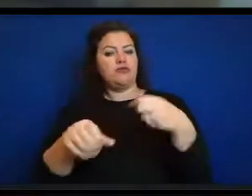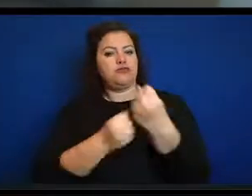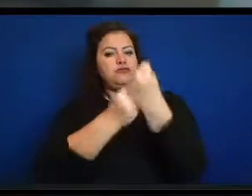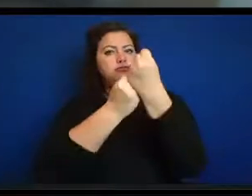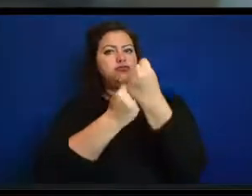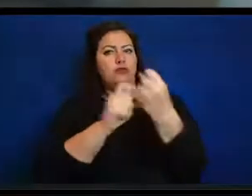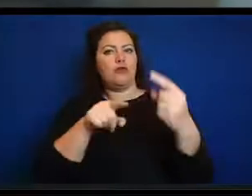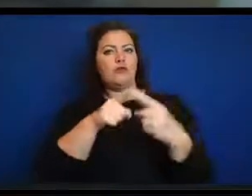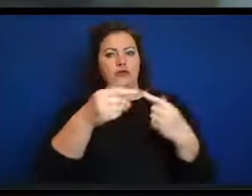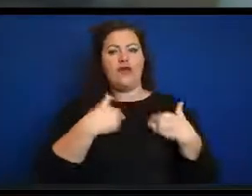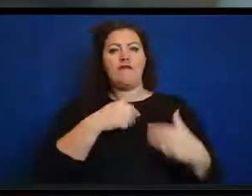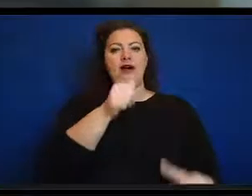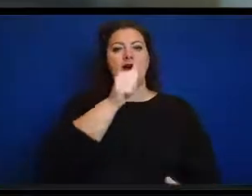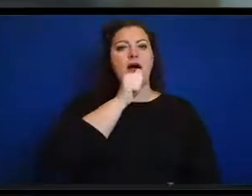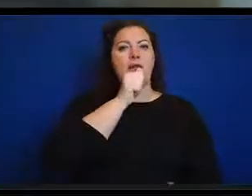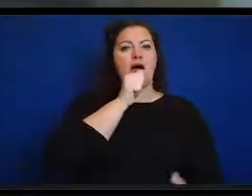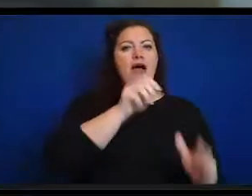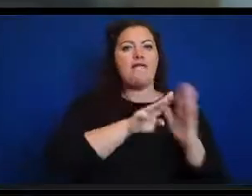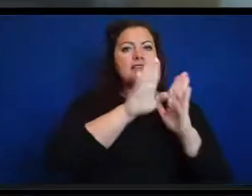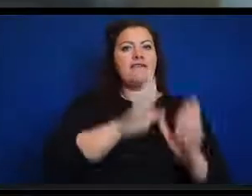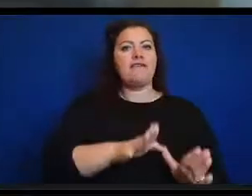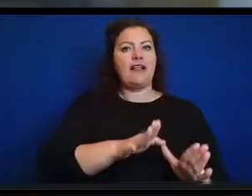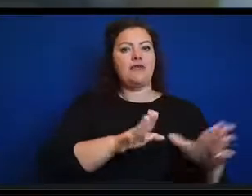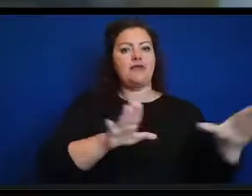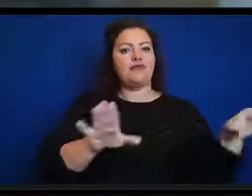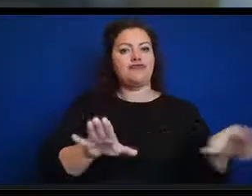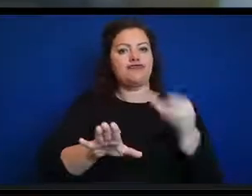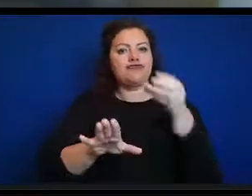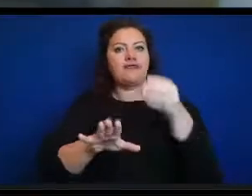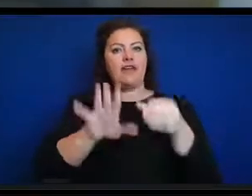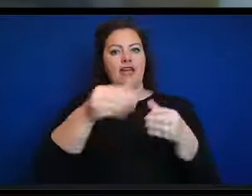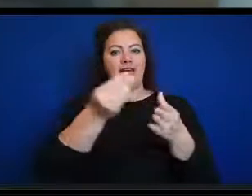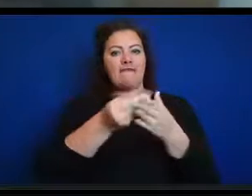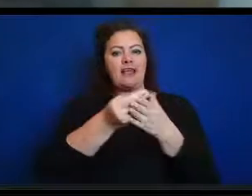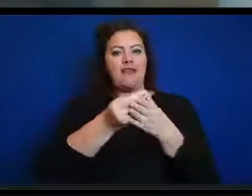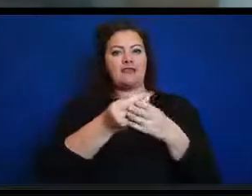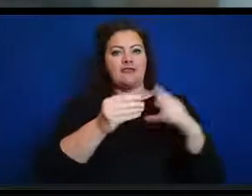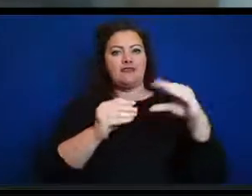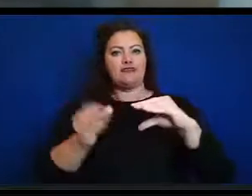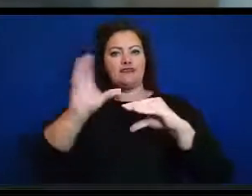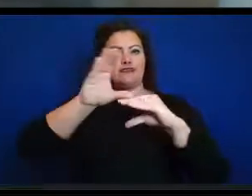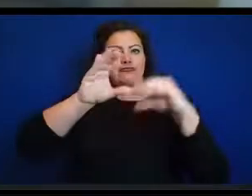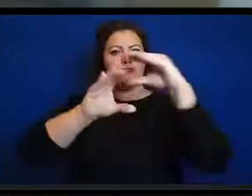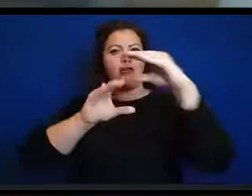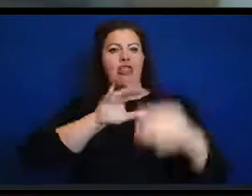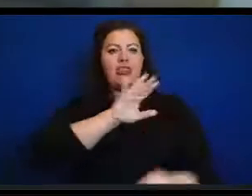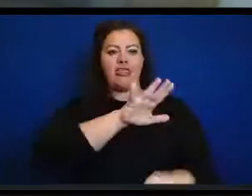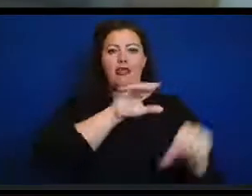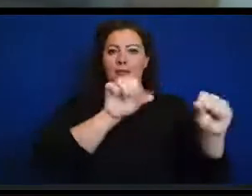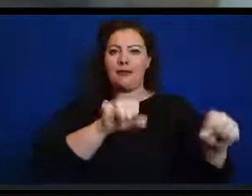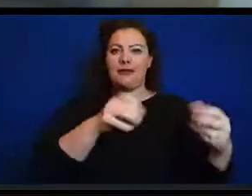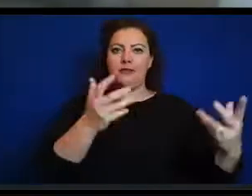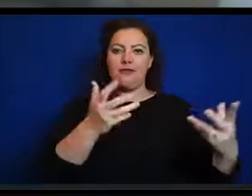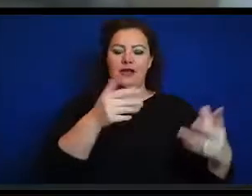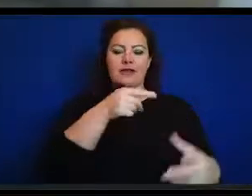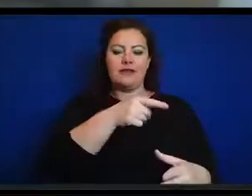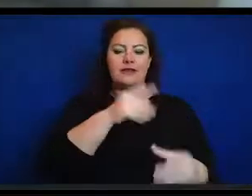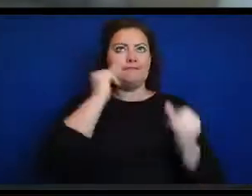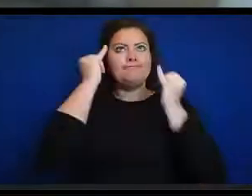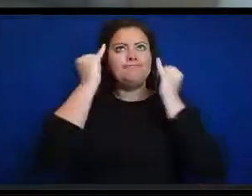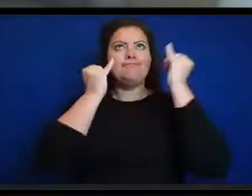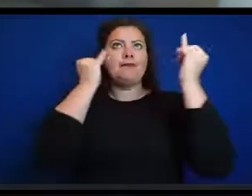developer coming in and adding to that financially and adding their ability to put together